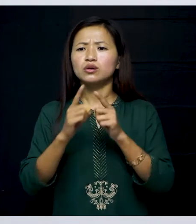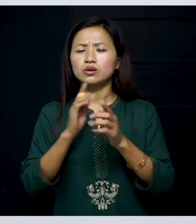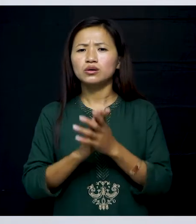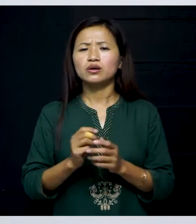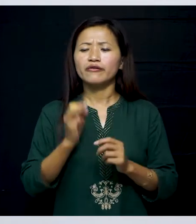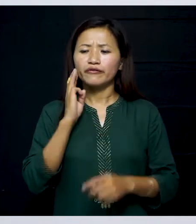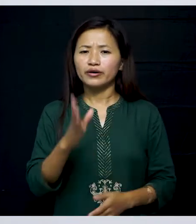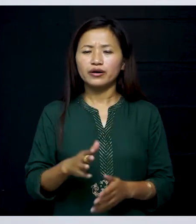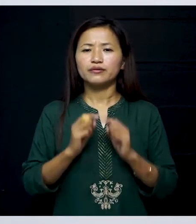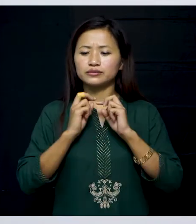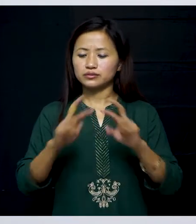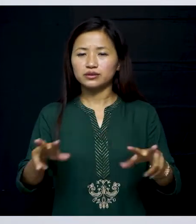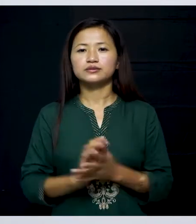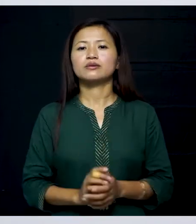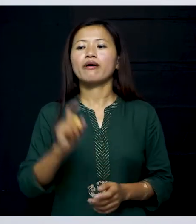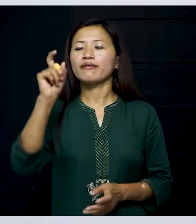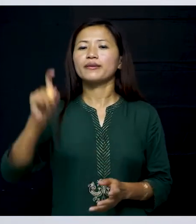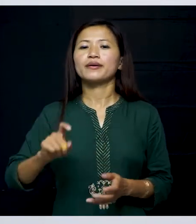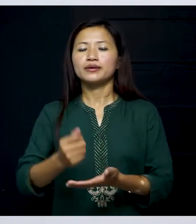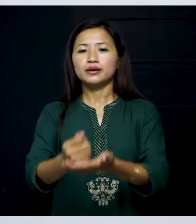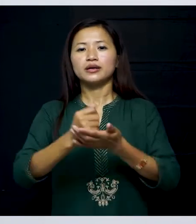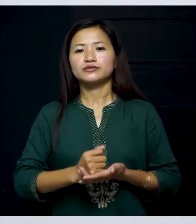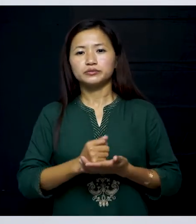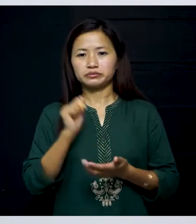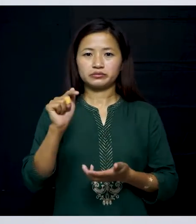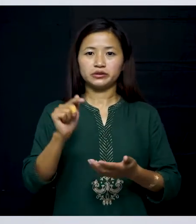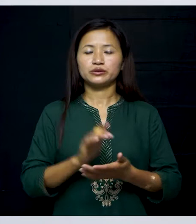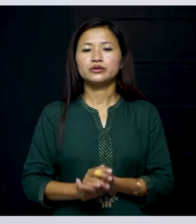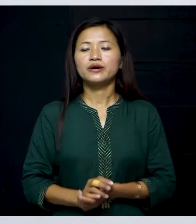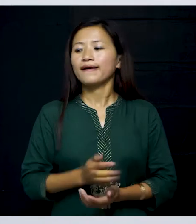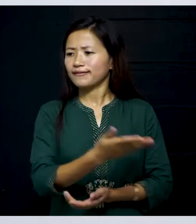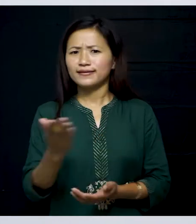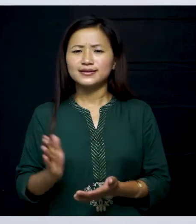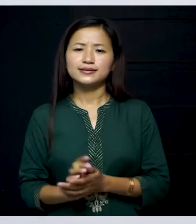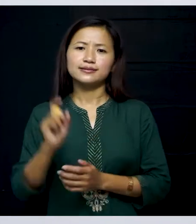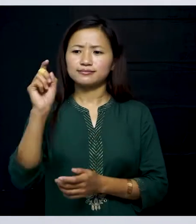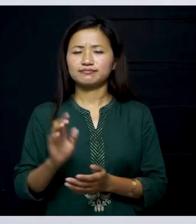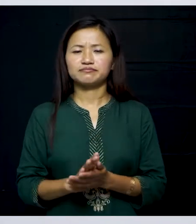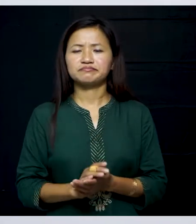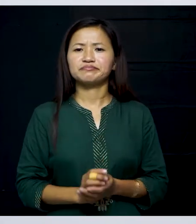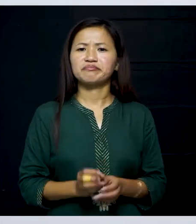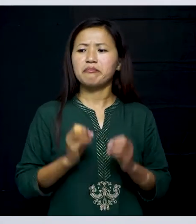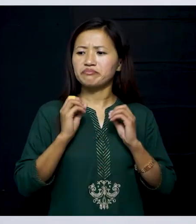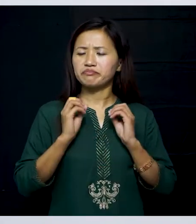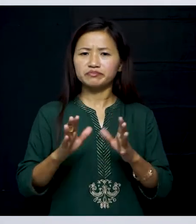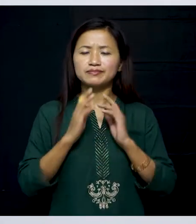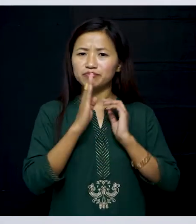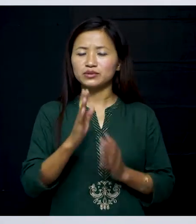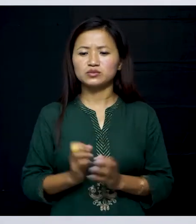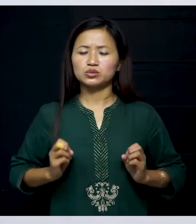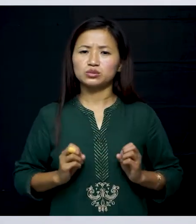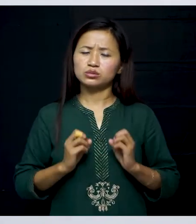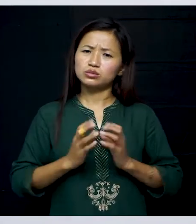you very well when they need a help from you, but the day they do not need your help, they become so indifferent to